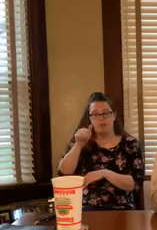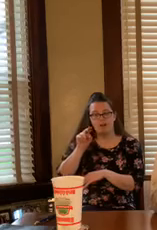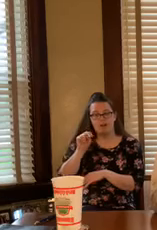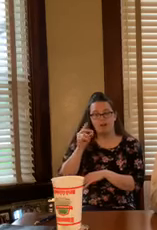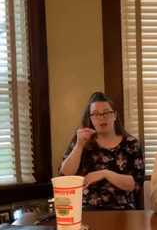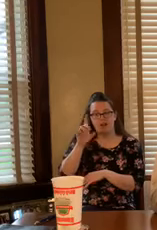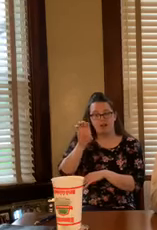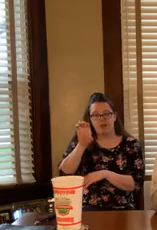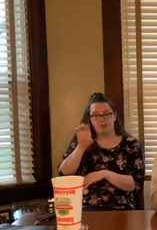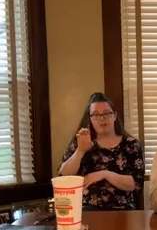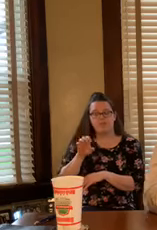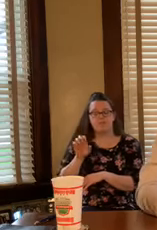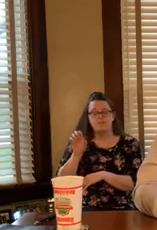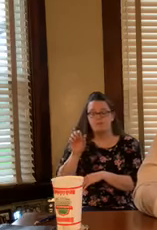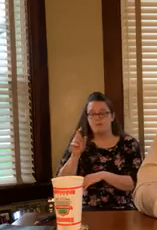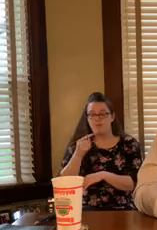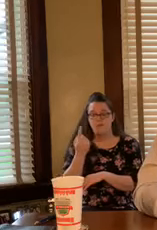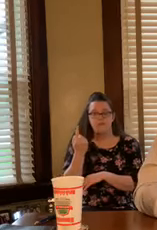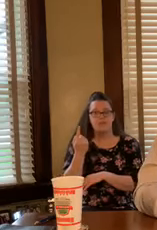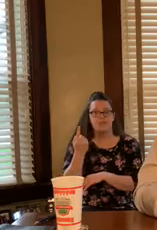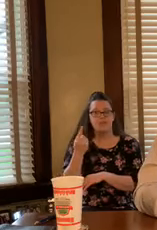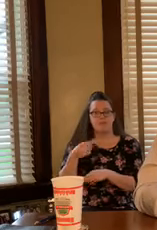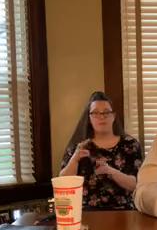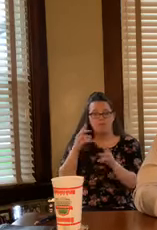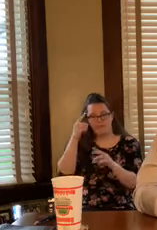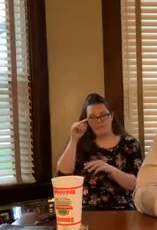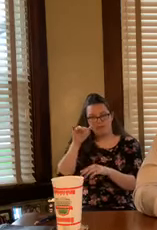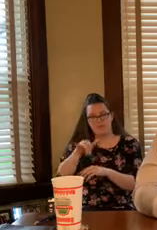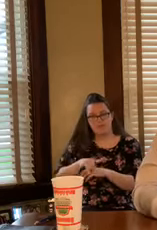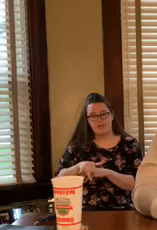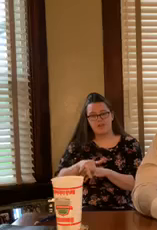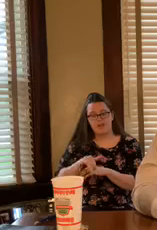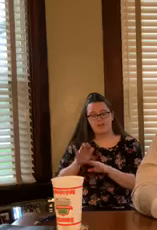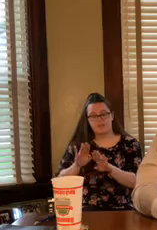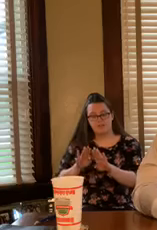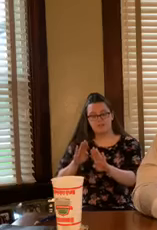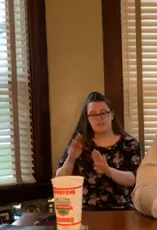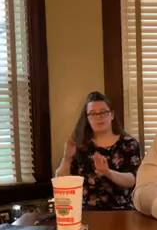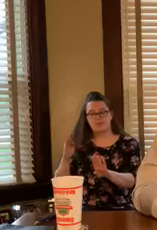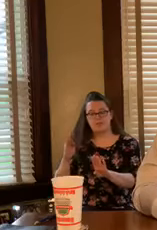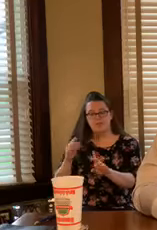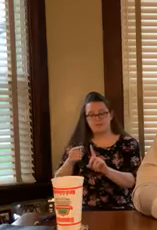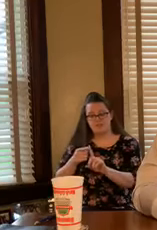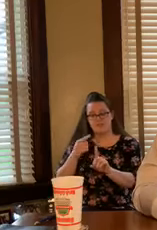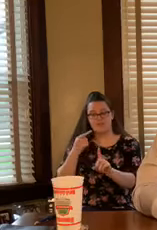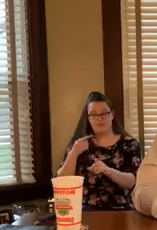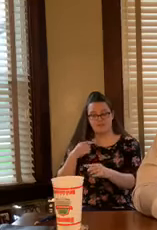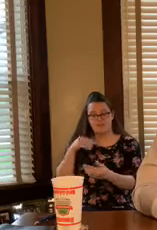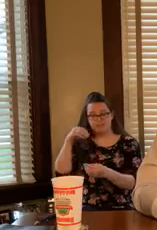The only way for that door to be opened is from the inside.